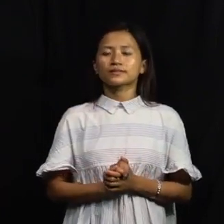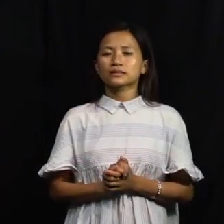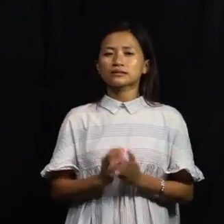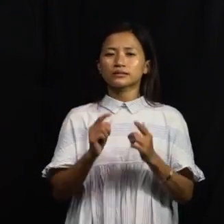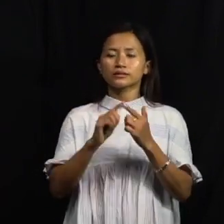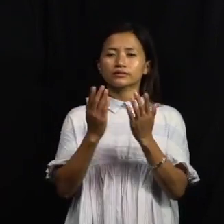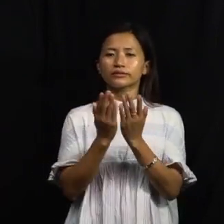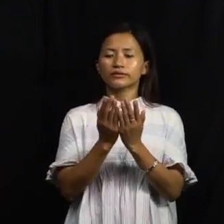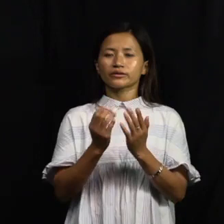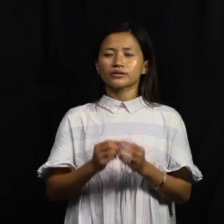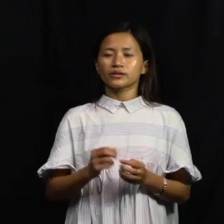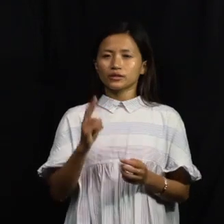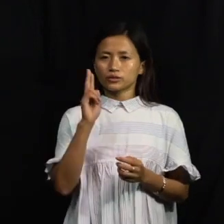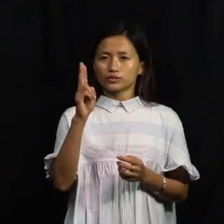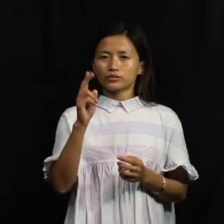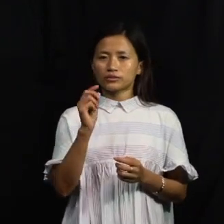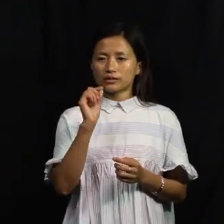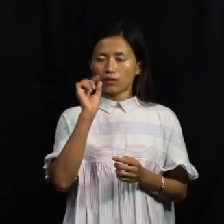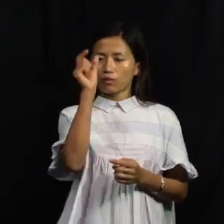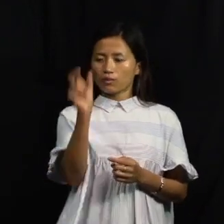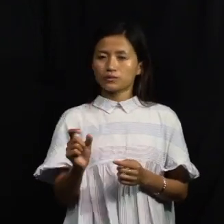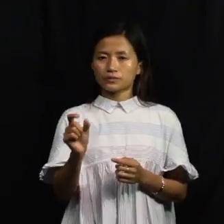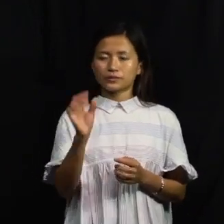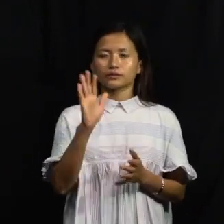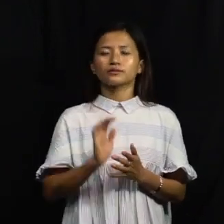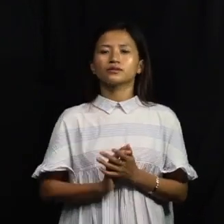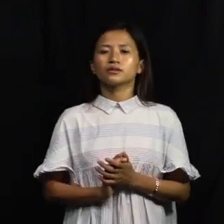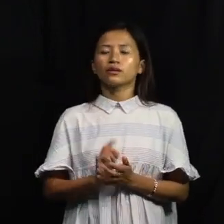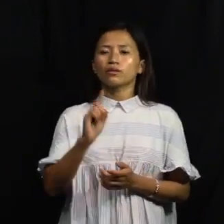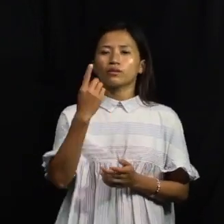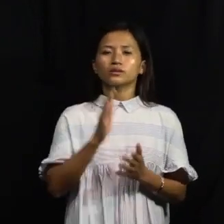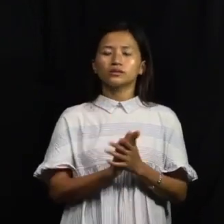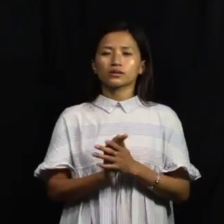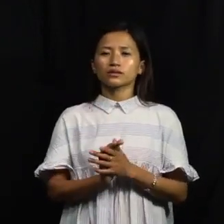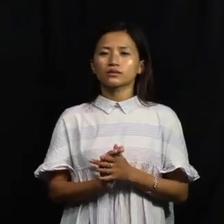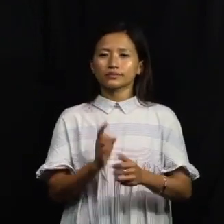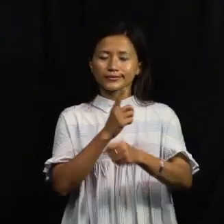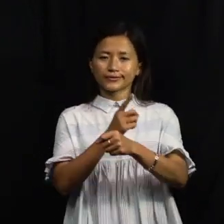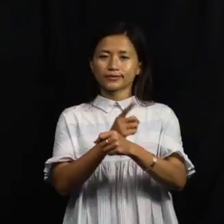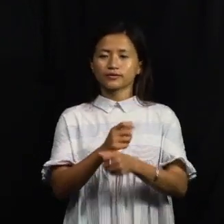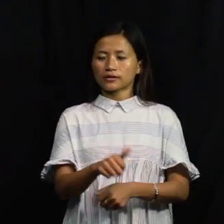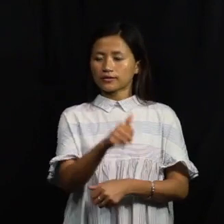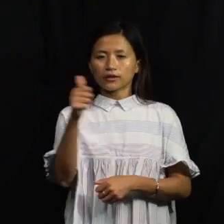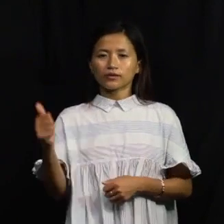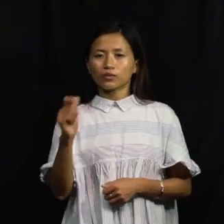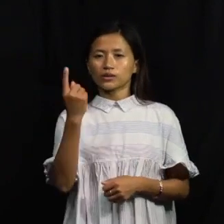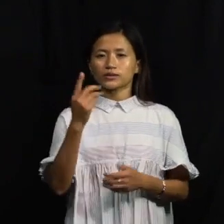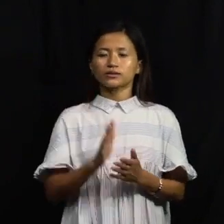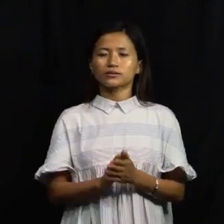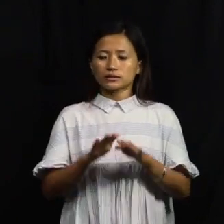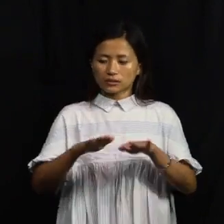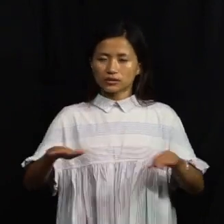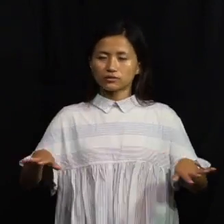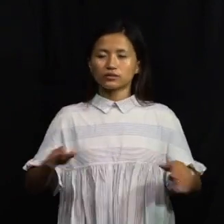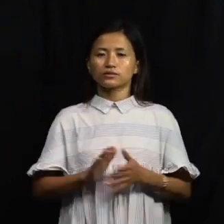education involves two individuals. Now who are the two individuals? One is the teacher and the other one is the